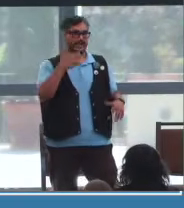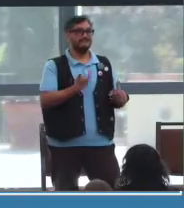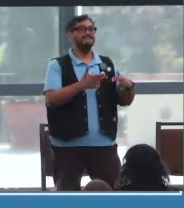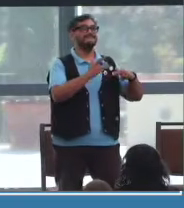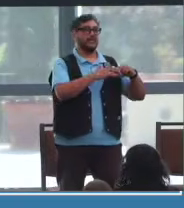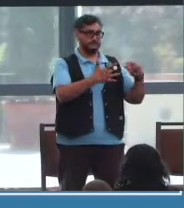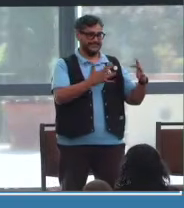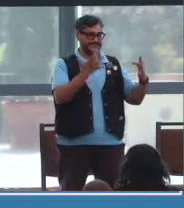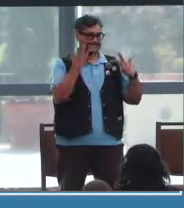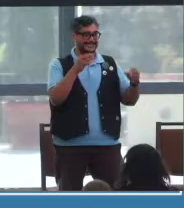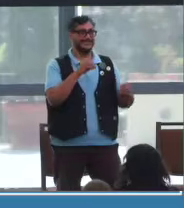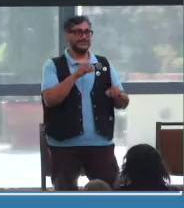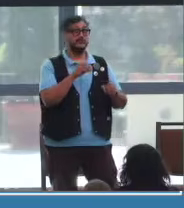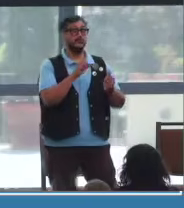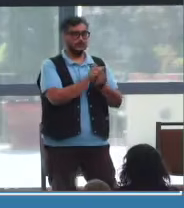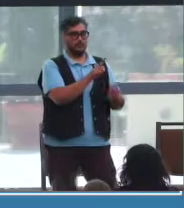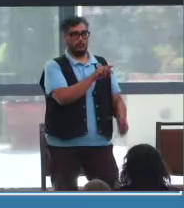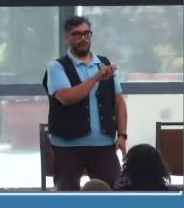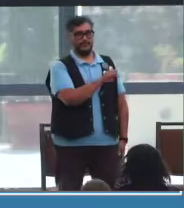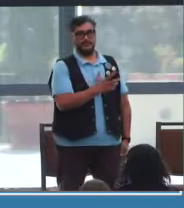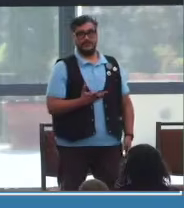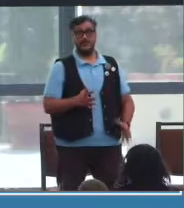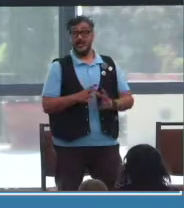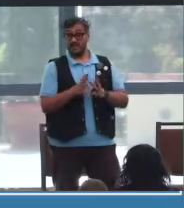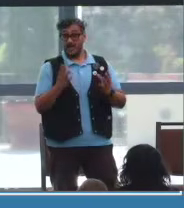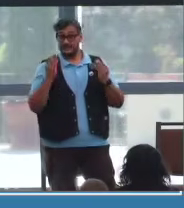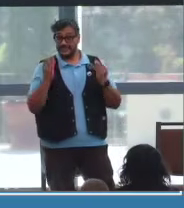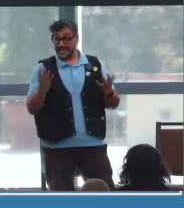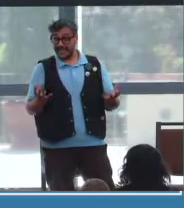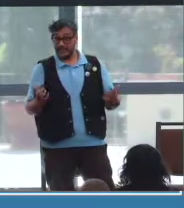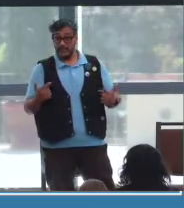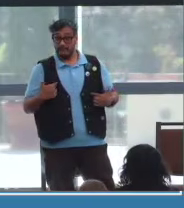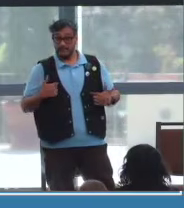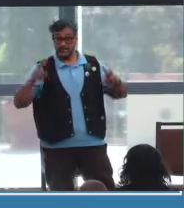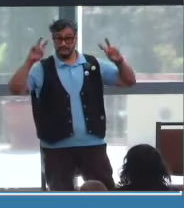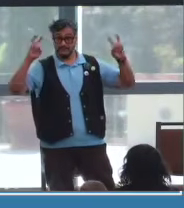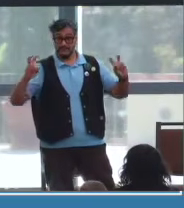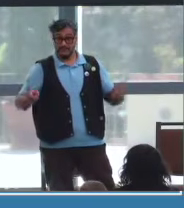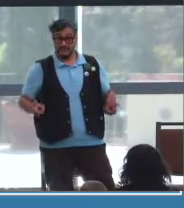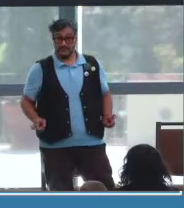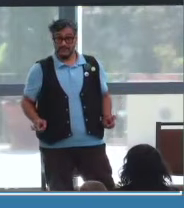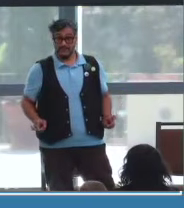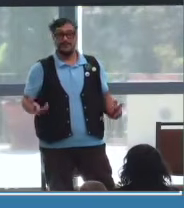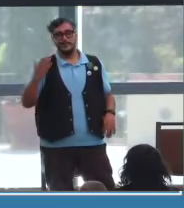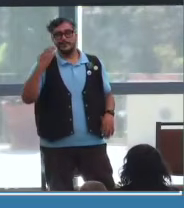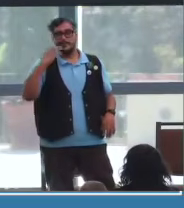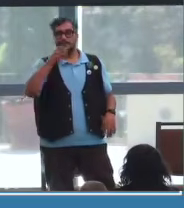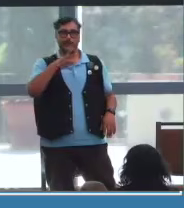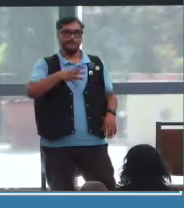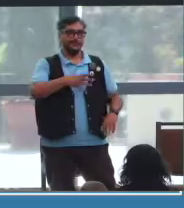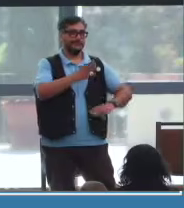of cardiovascular disease in lupus. And a lot of the data that I'll cite is, we know that women between the ages